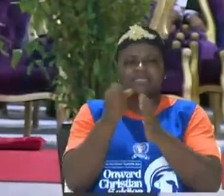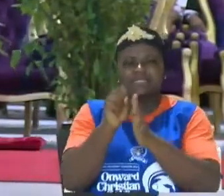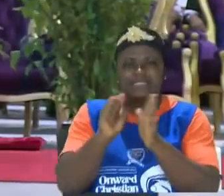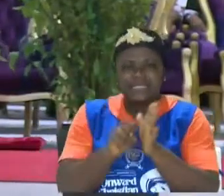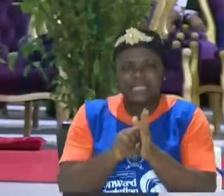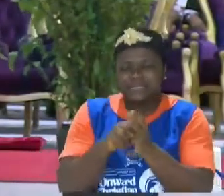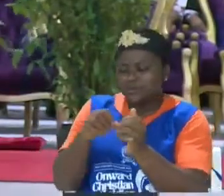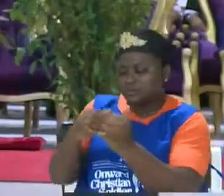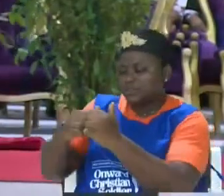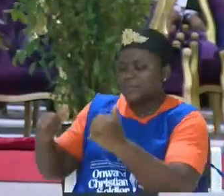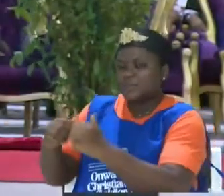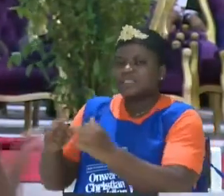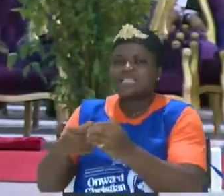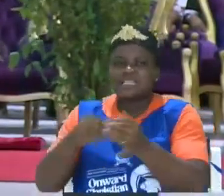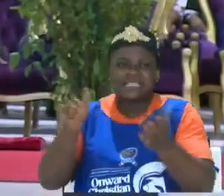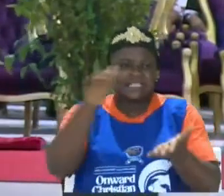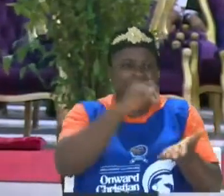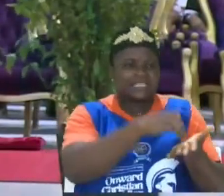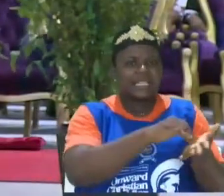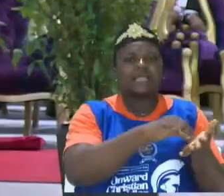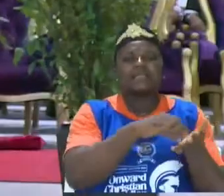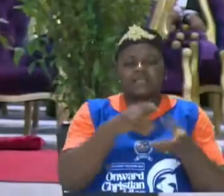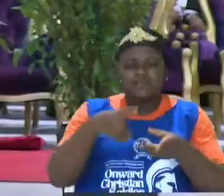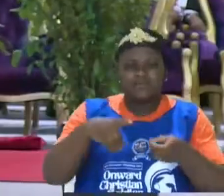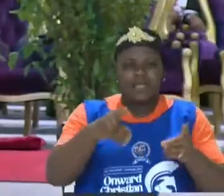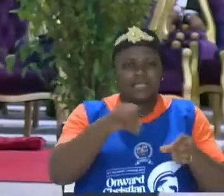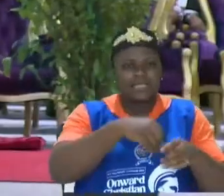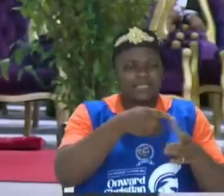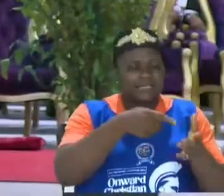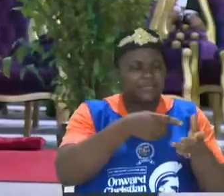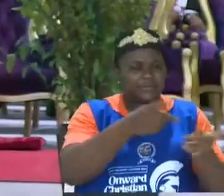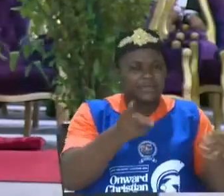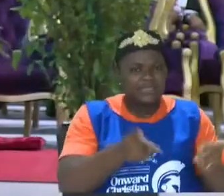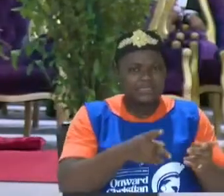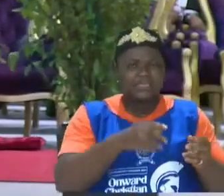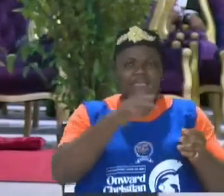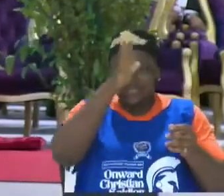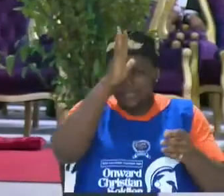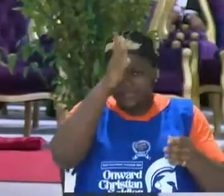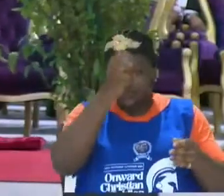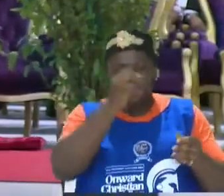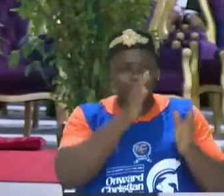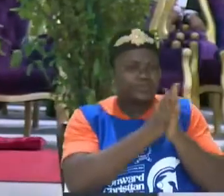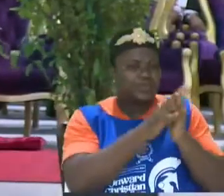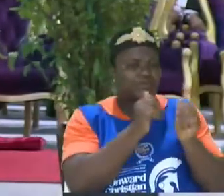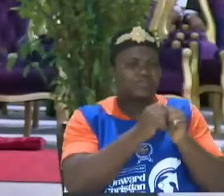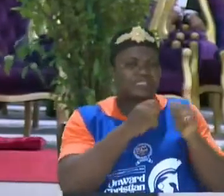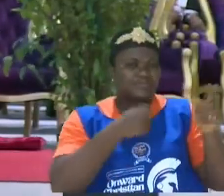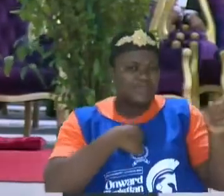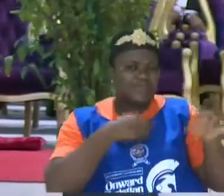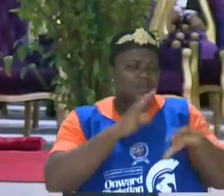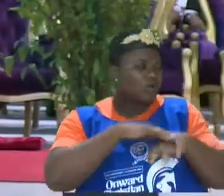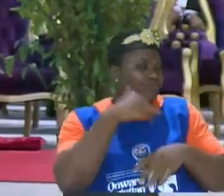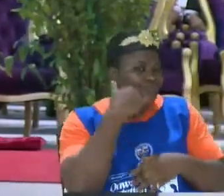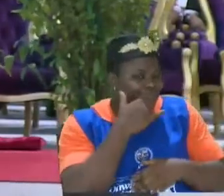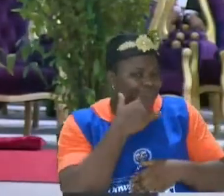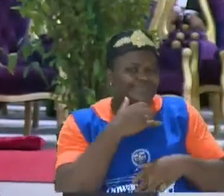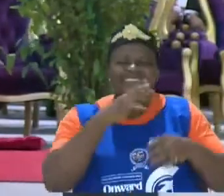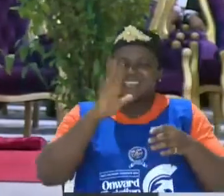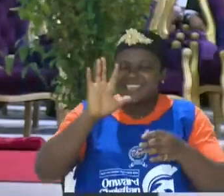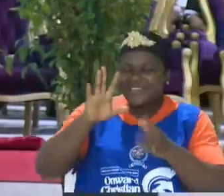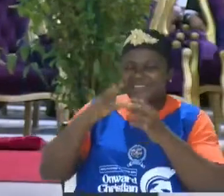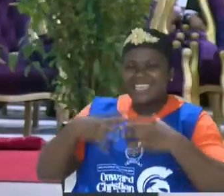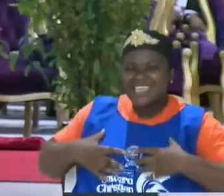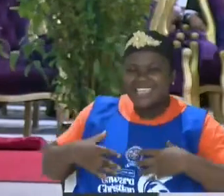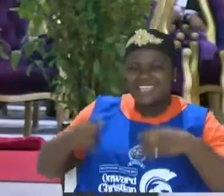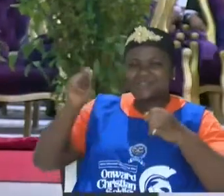center, Daddy Gio prayed with me on the phone, and he said, "Your healing will be a miracle that will surprise the